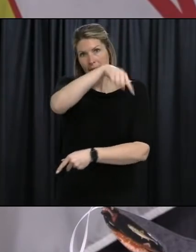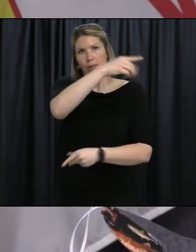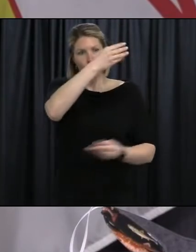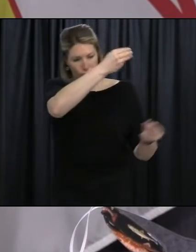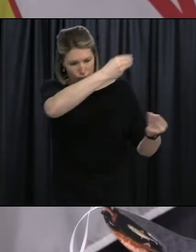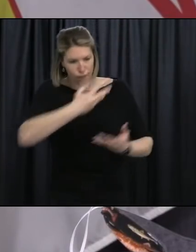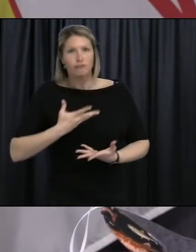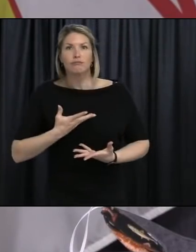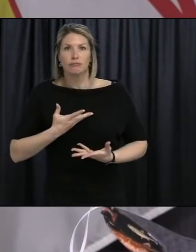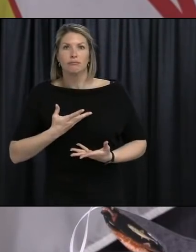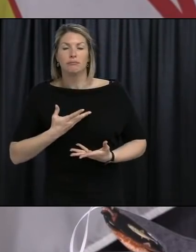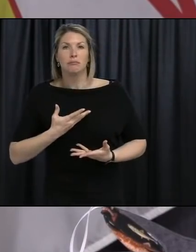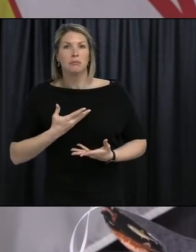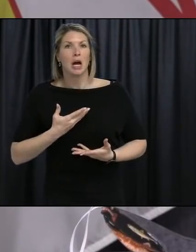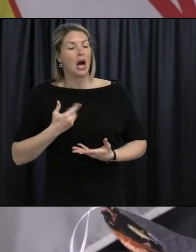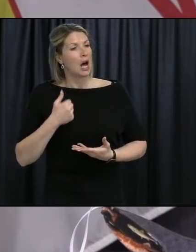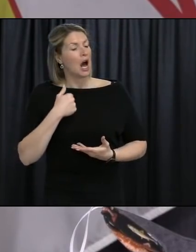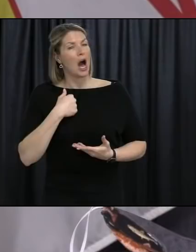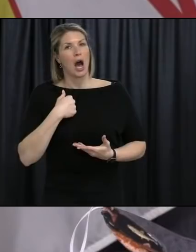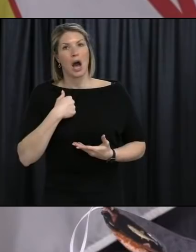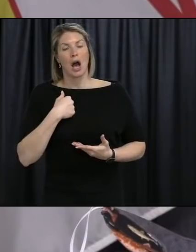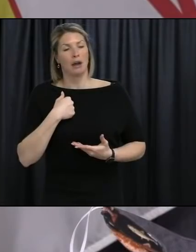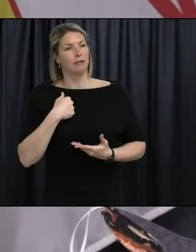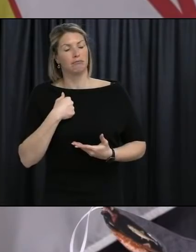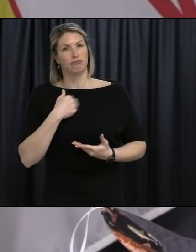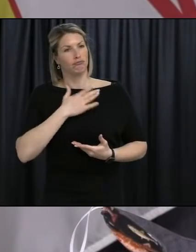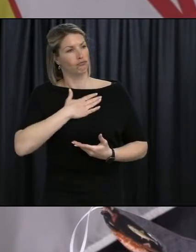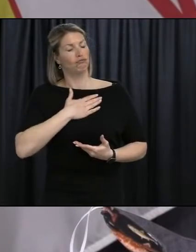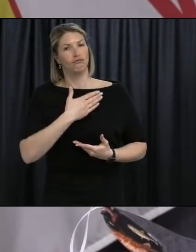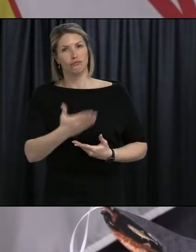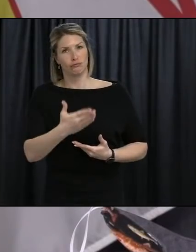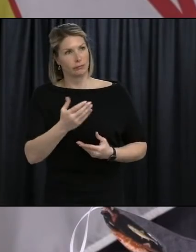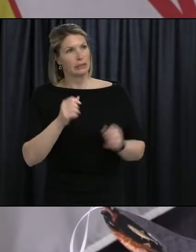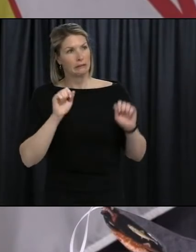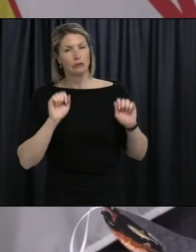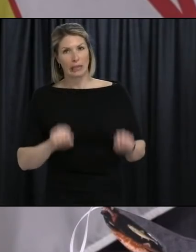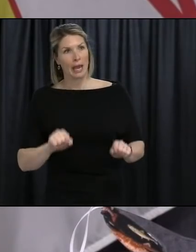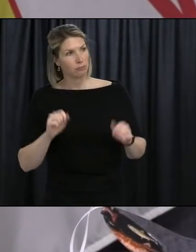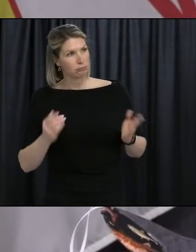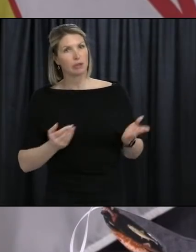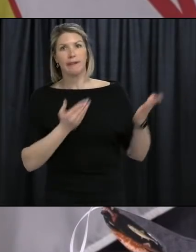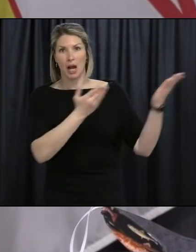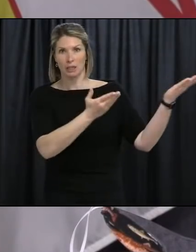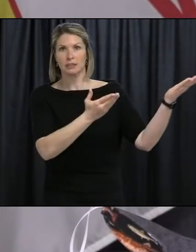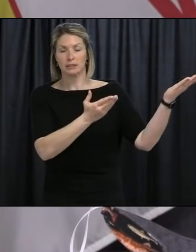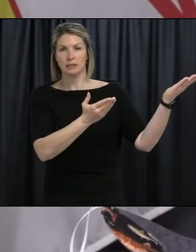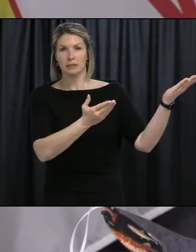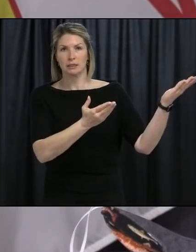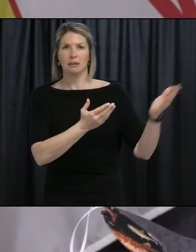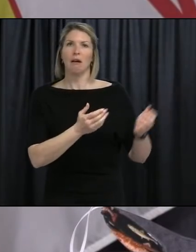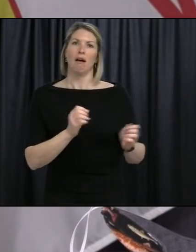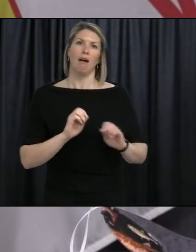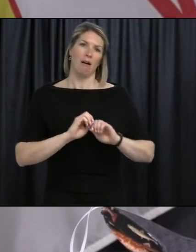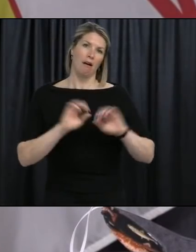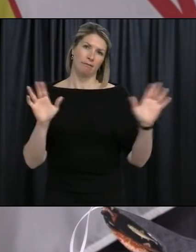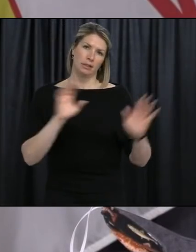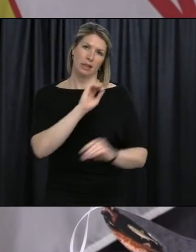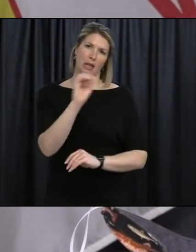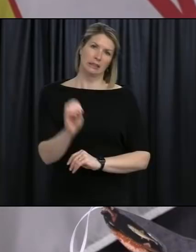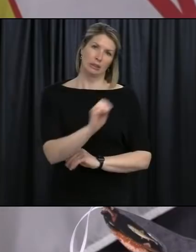and I offered whatever assistance we could provide within our capacity. Of course, Ontario is much bigger than we are, but I think that